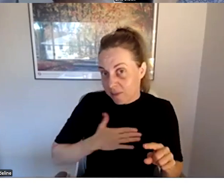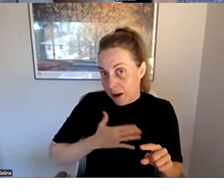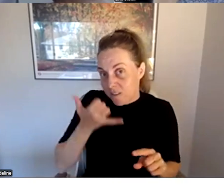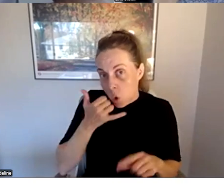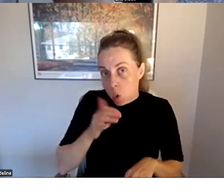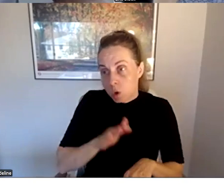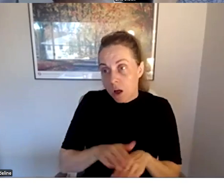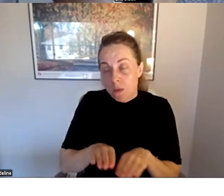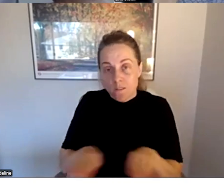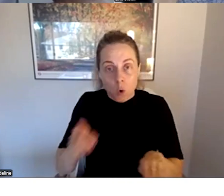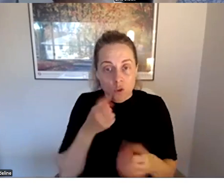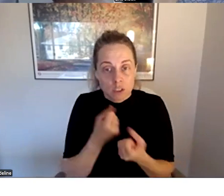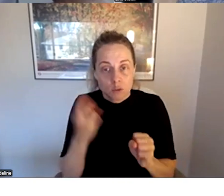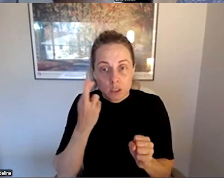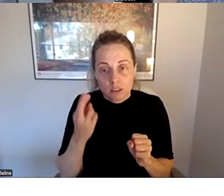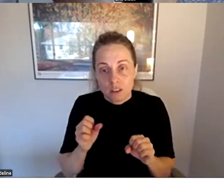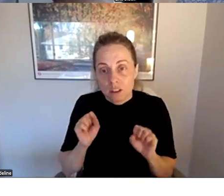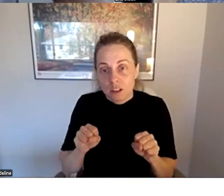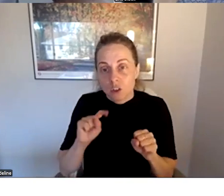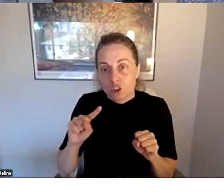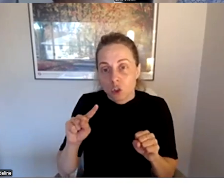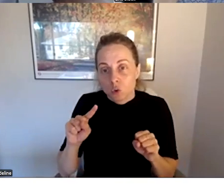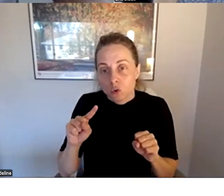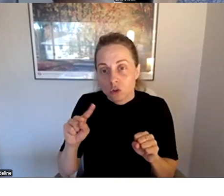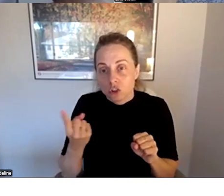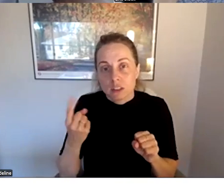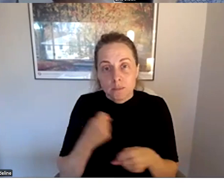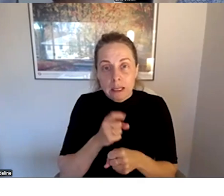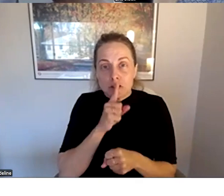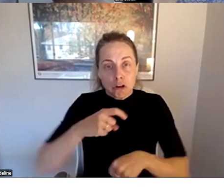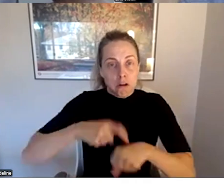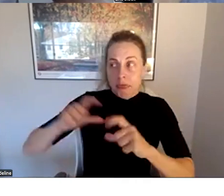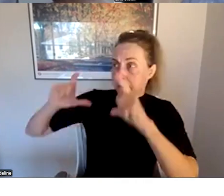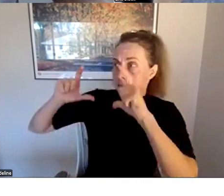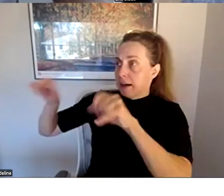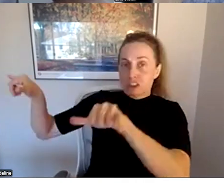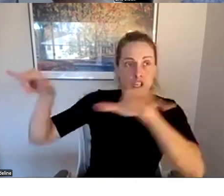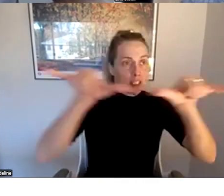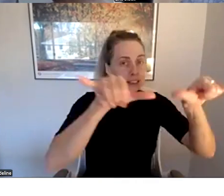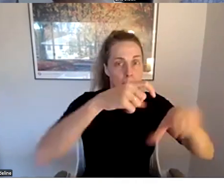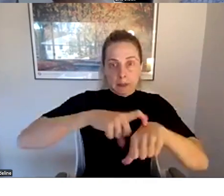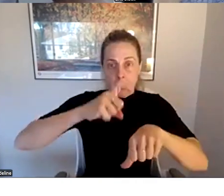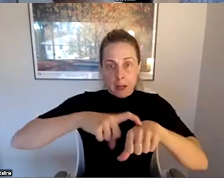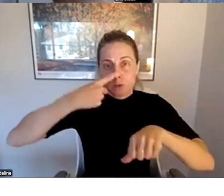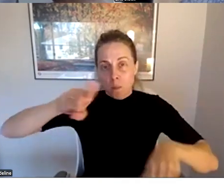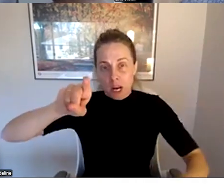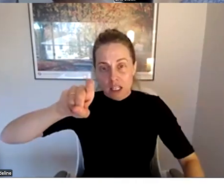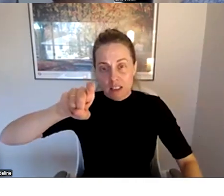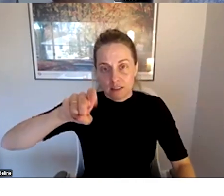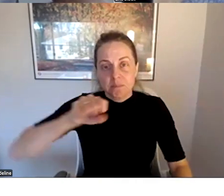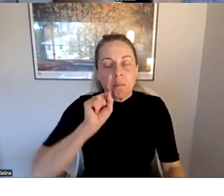floor. Do you think you could just sync the clocks so that the clocks are accurate?